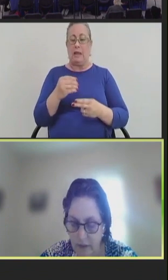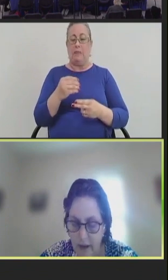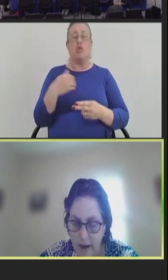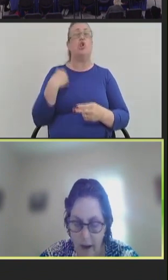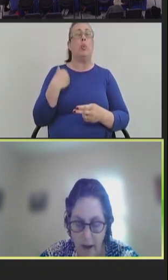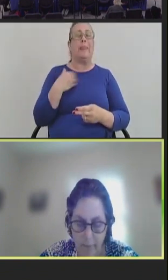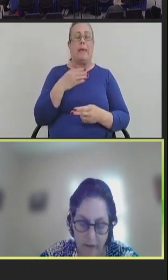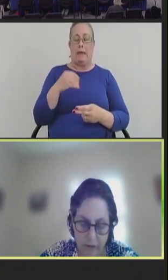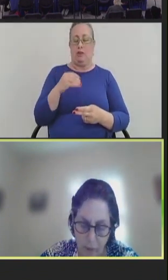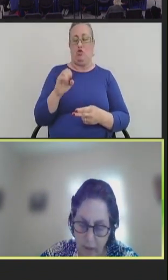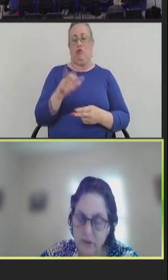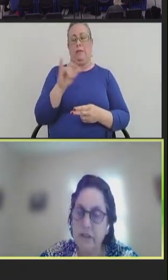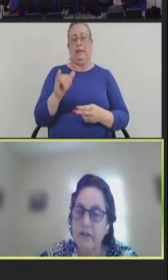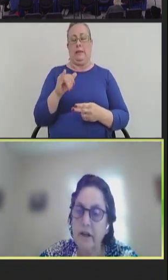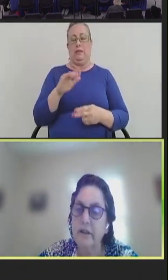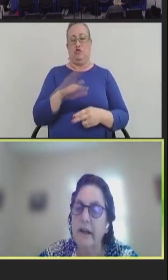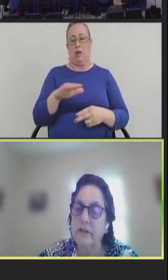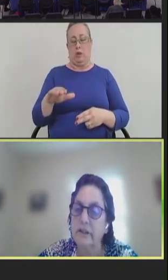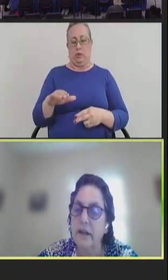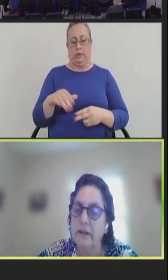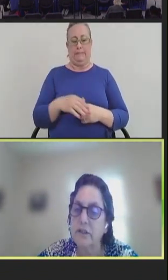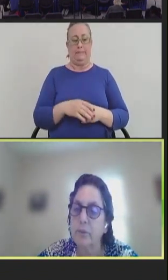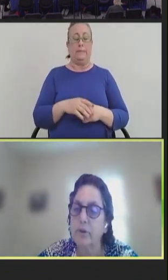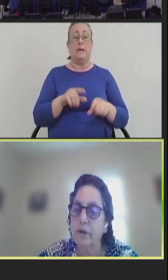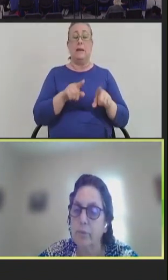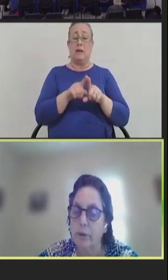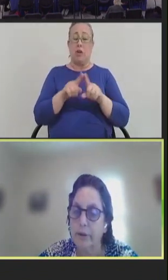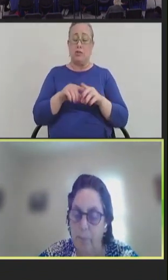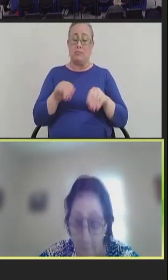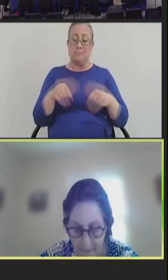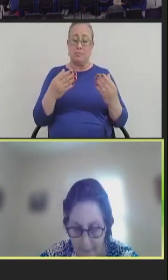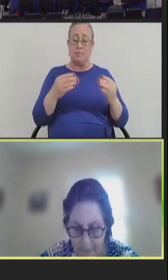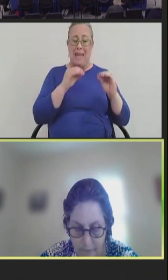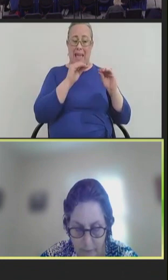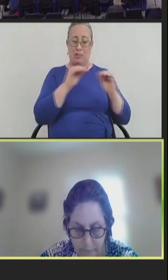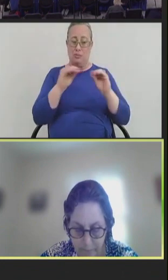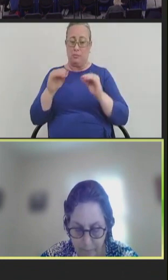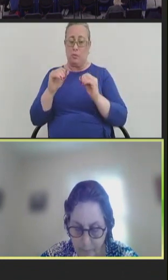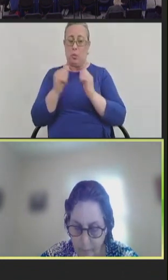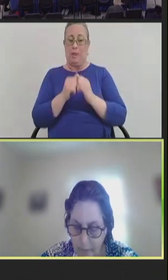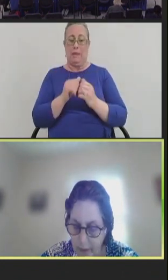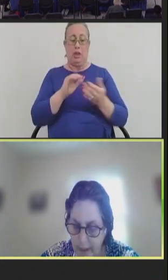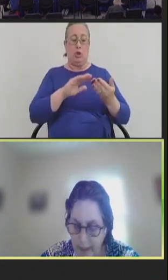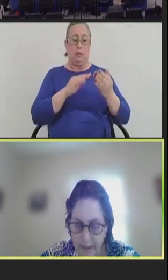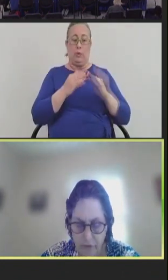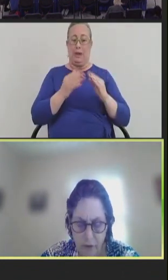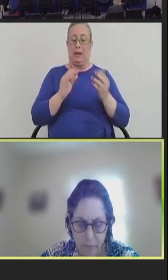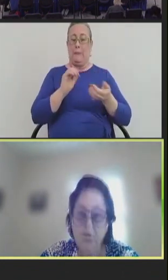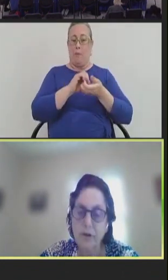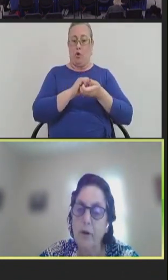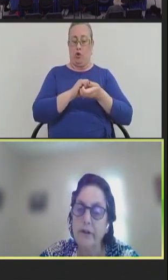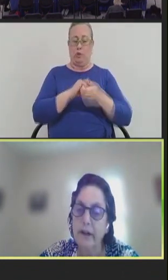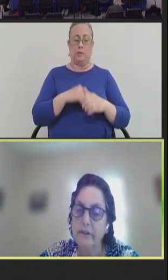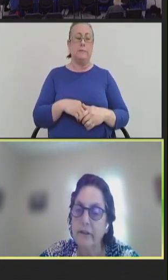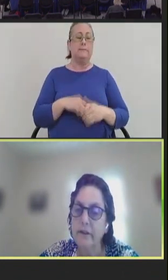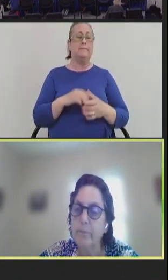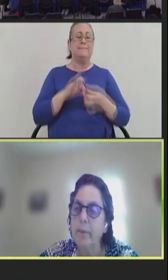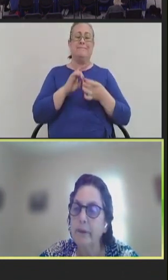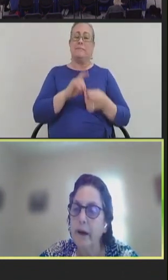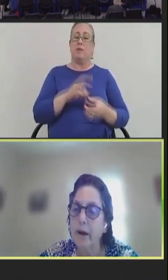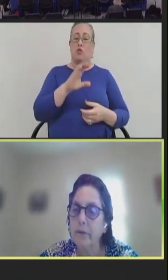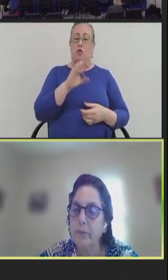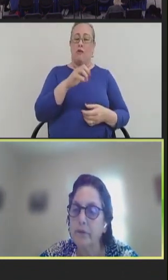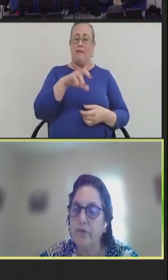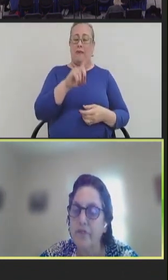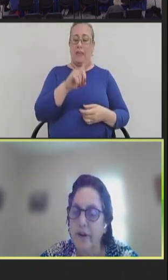vaccines, as well as conducting education with community partners. In terms of COVID-19,